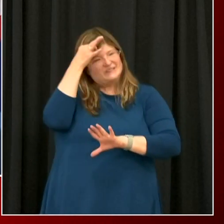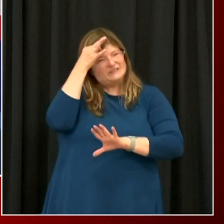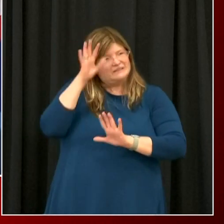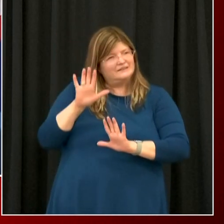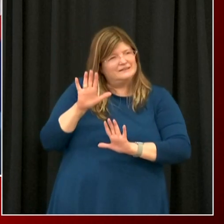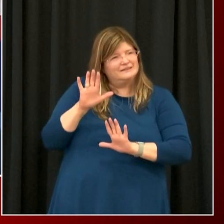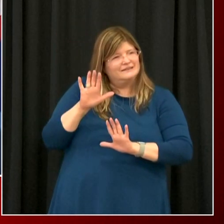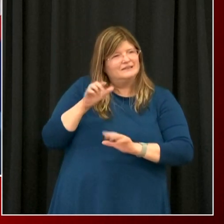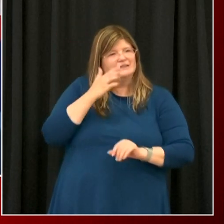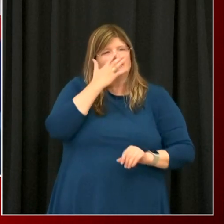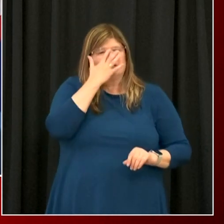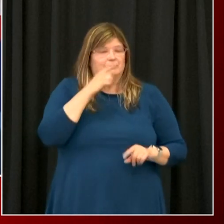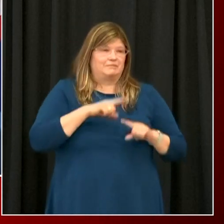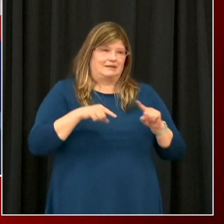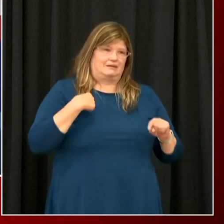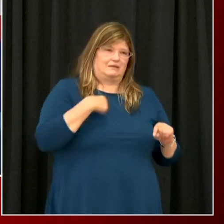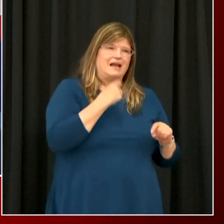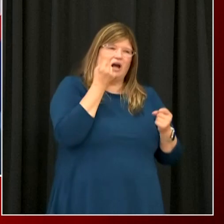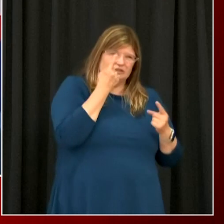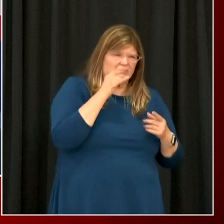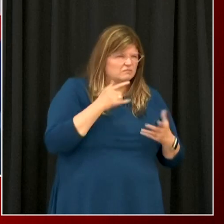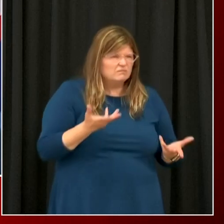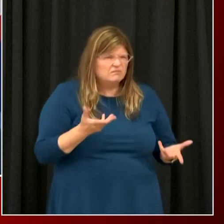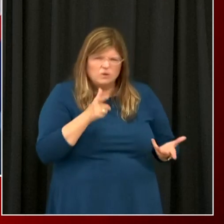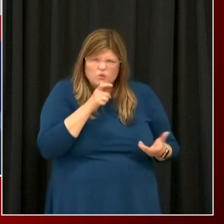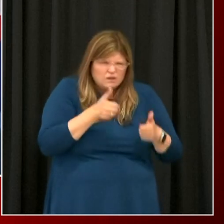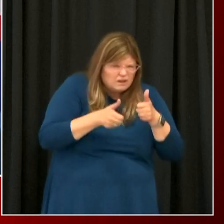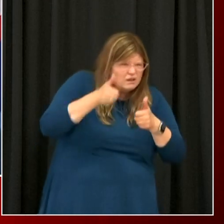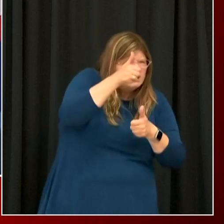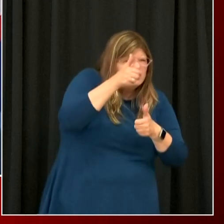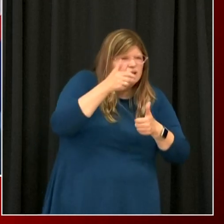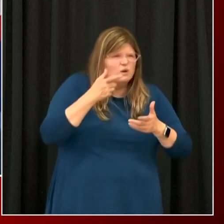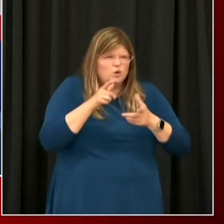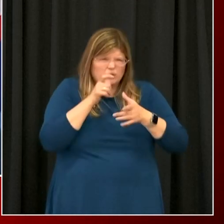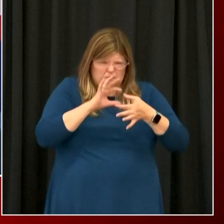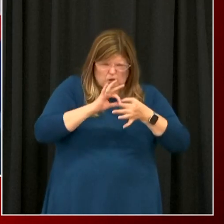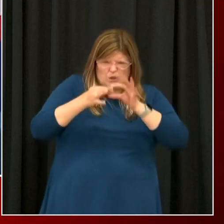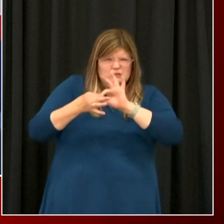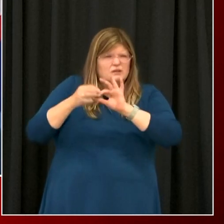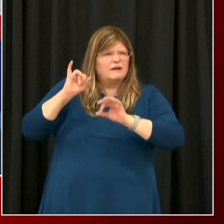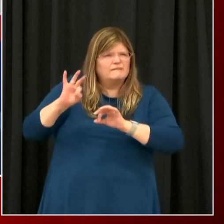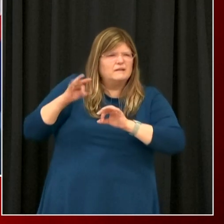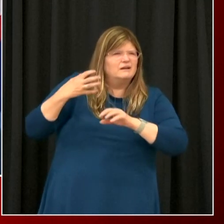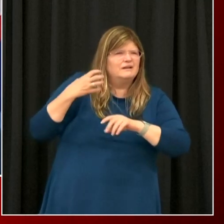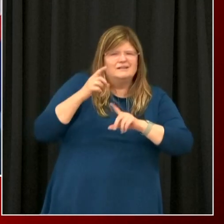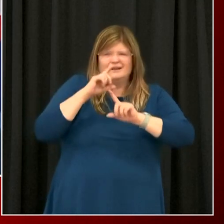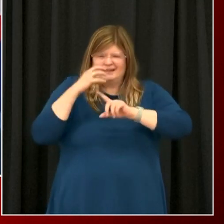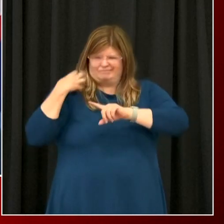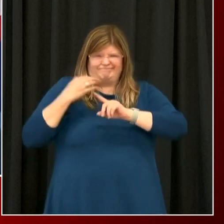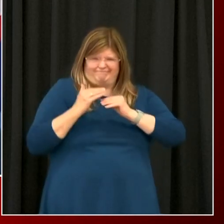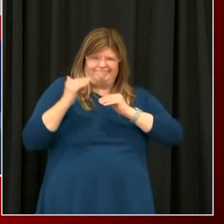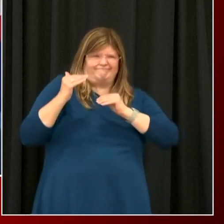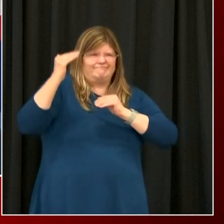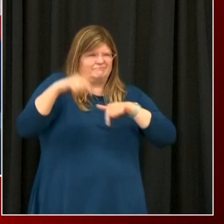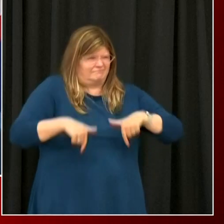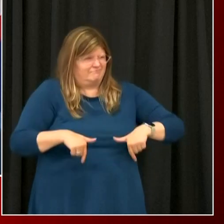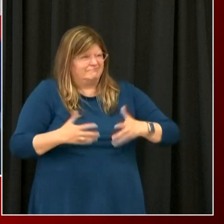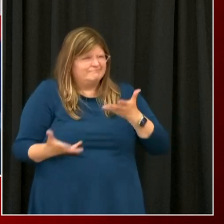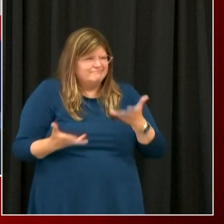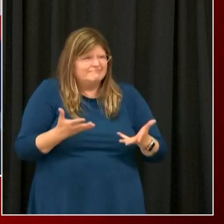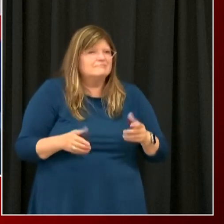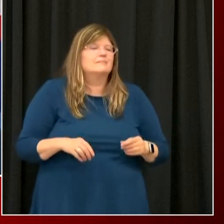all of the federal assets, but I understand that all of the out-of-state troops are in, I should